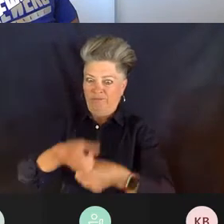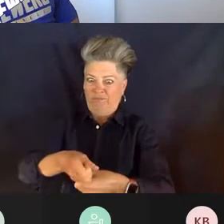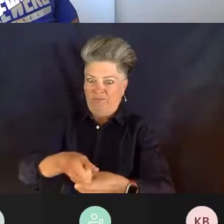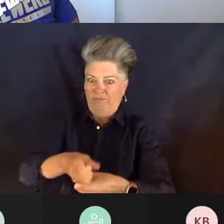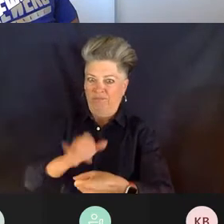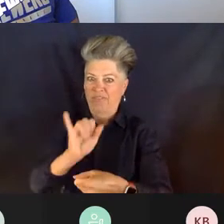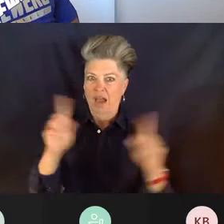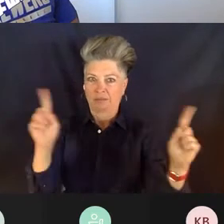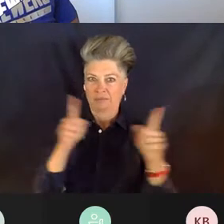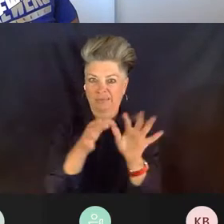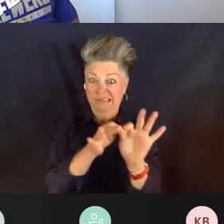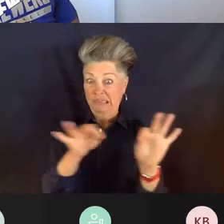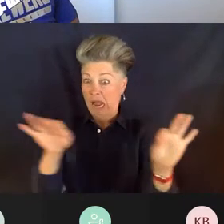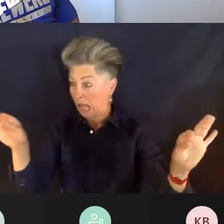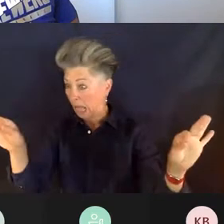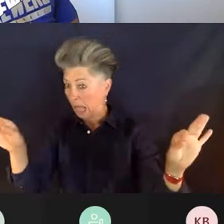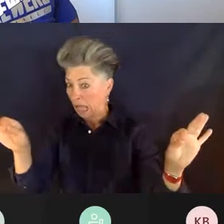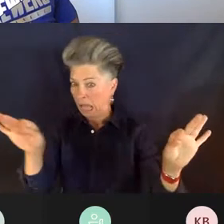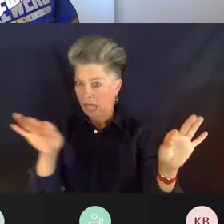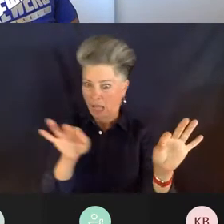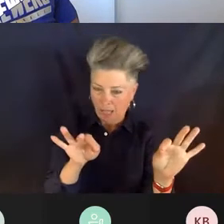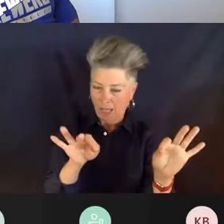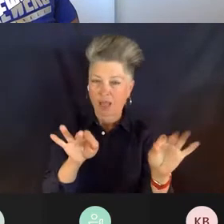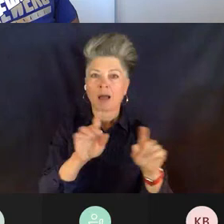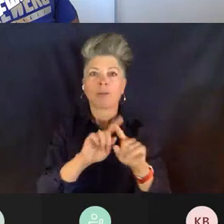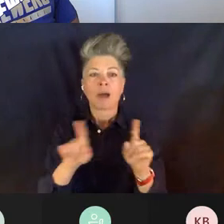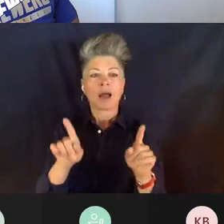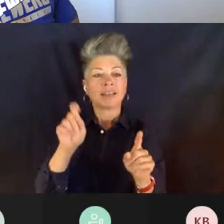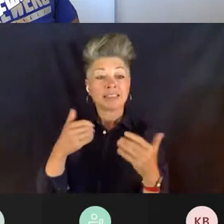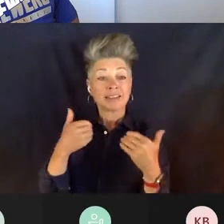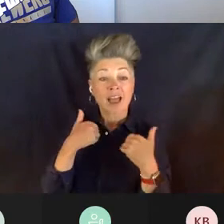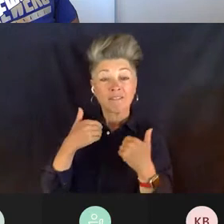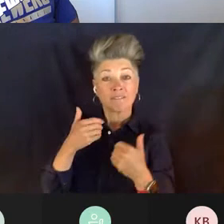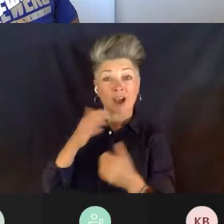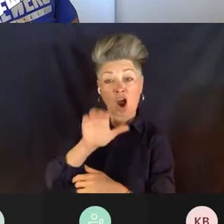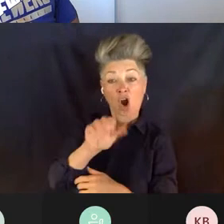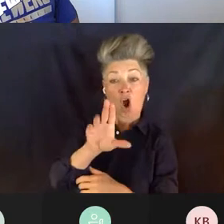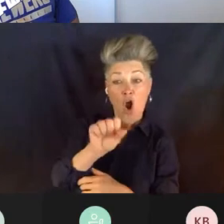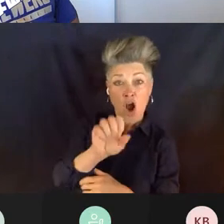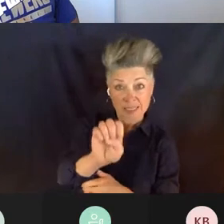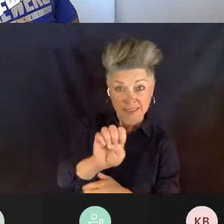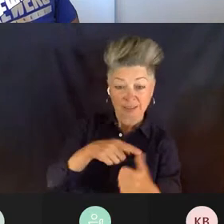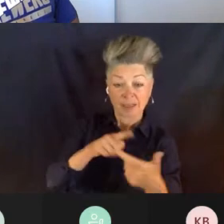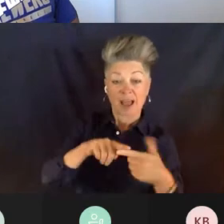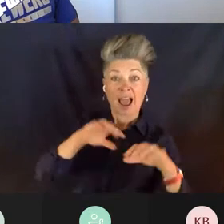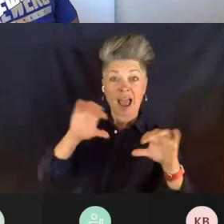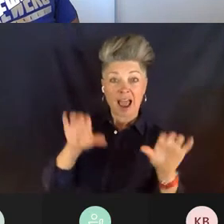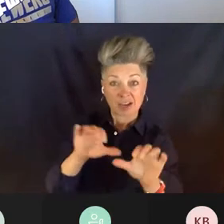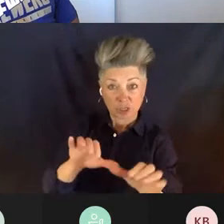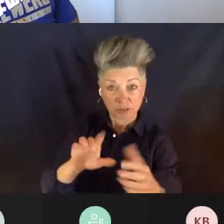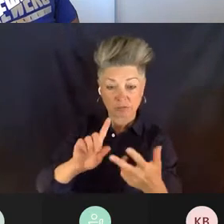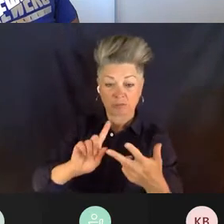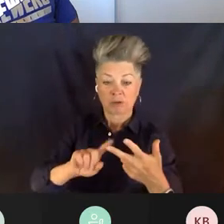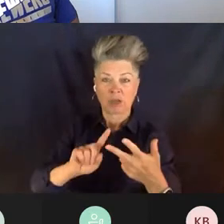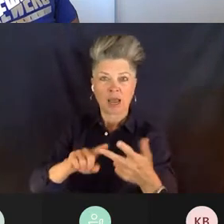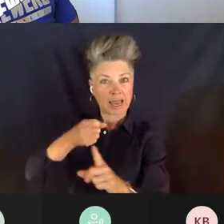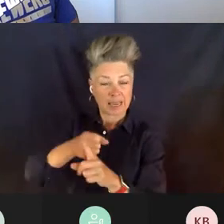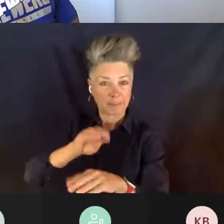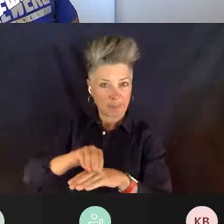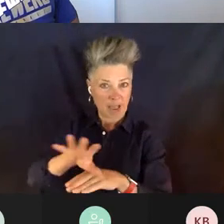it just needs to have an action and a cause, an action, and an impact. So does anybody